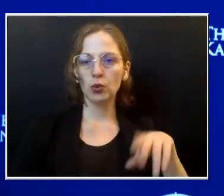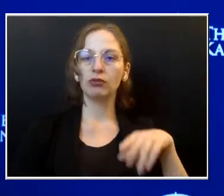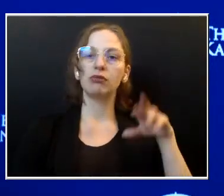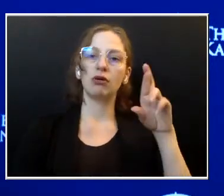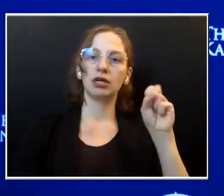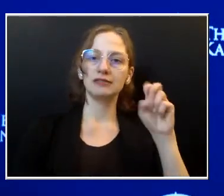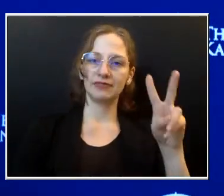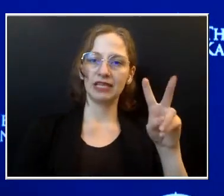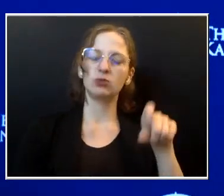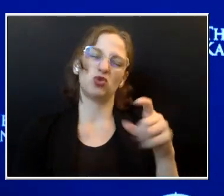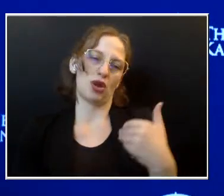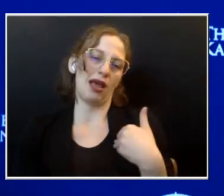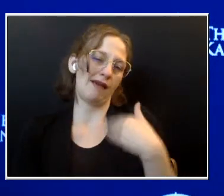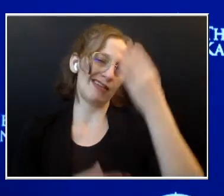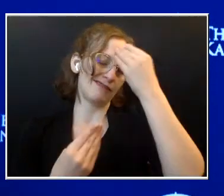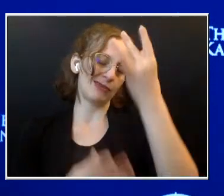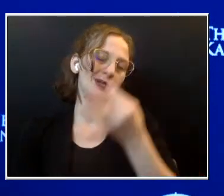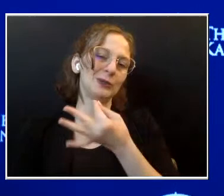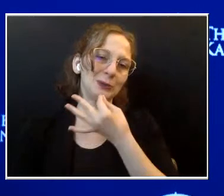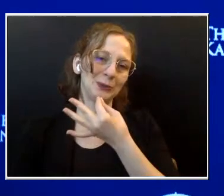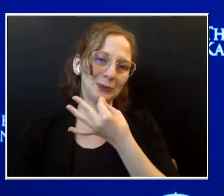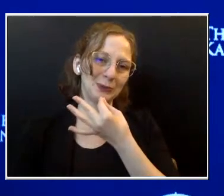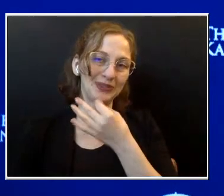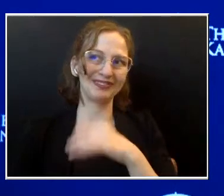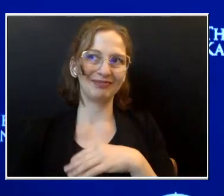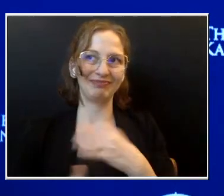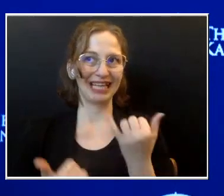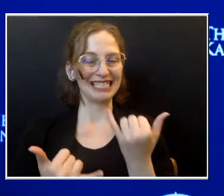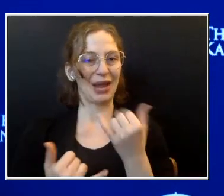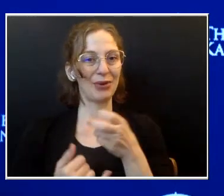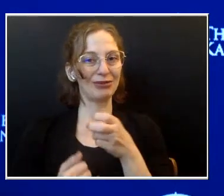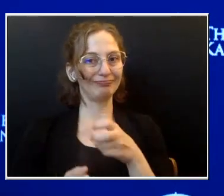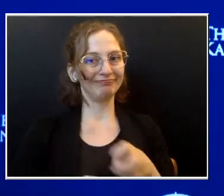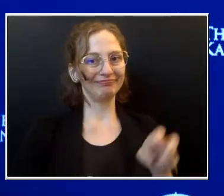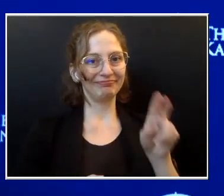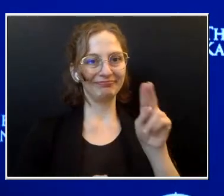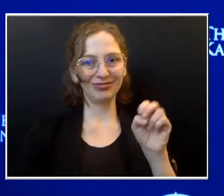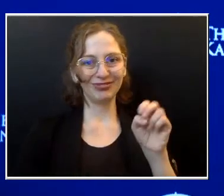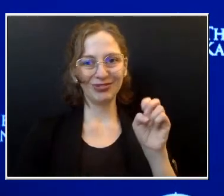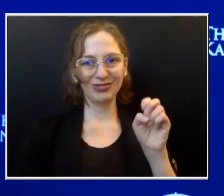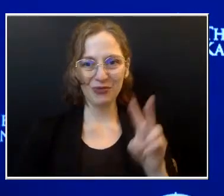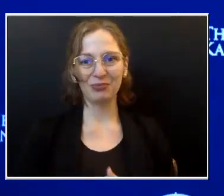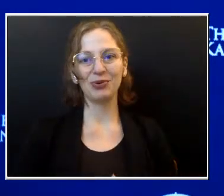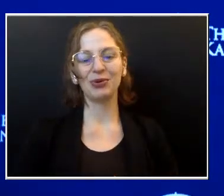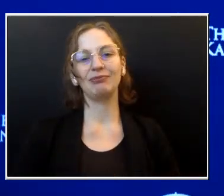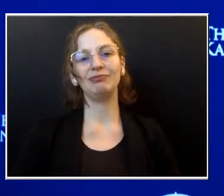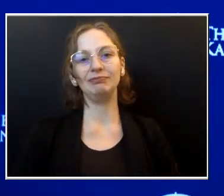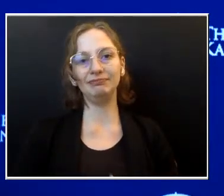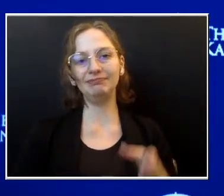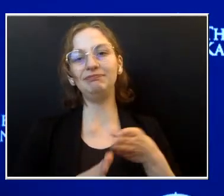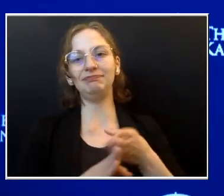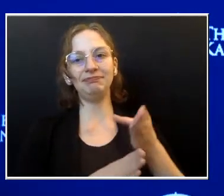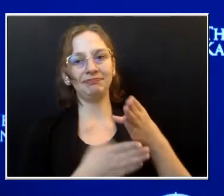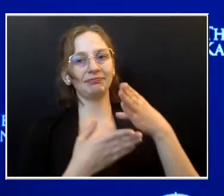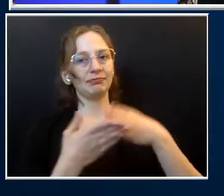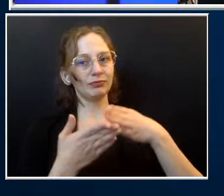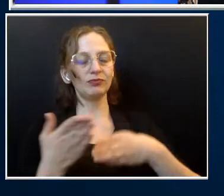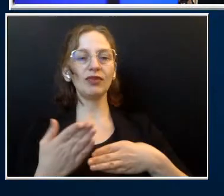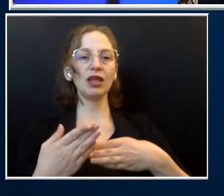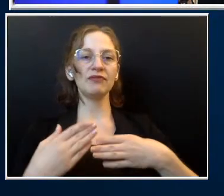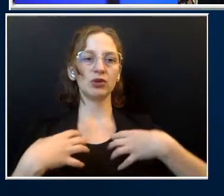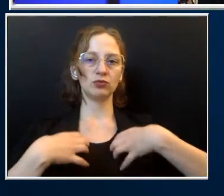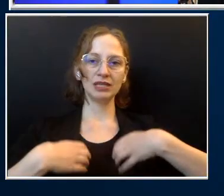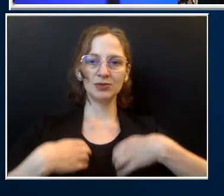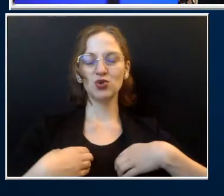now entering into November and really the main part of the respiratory viral season. So. Okay, so